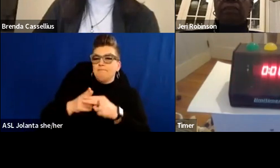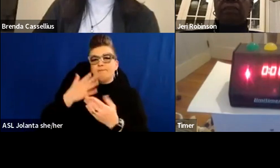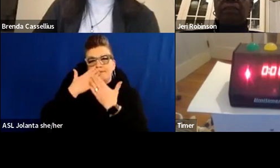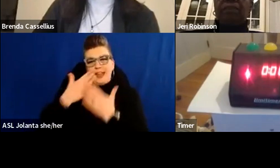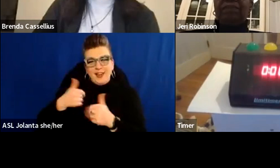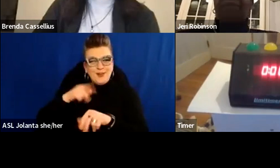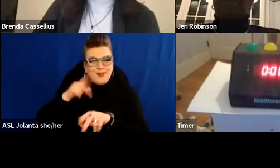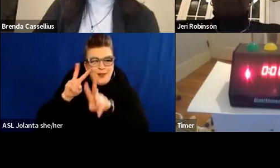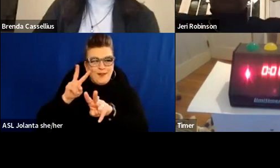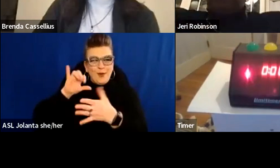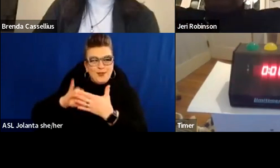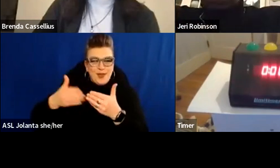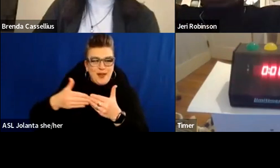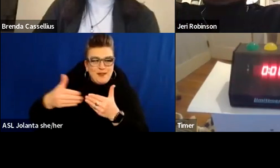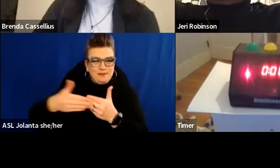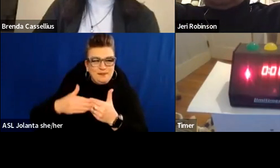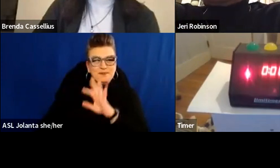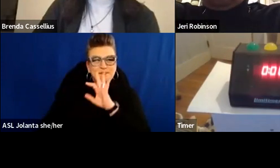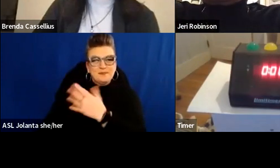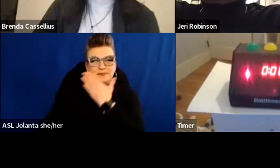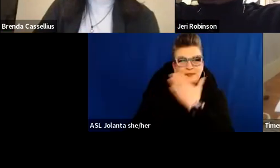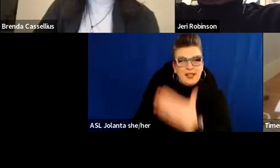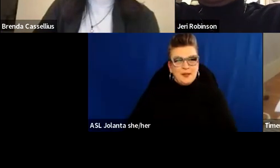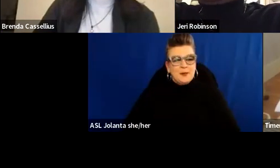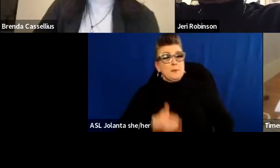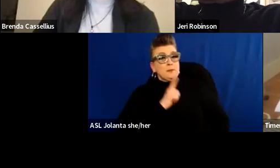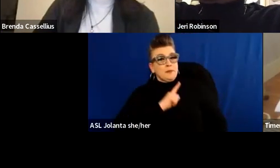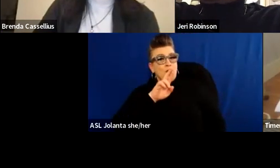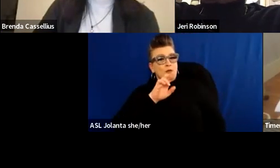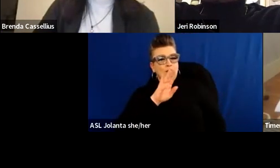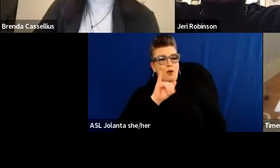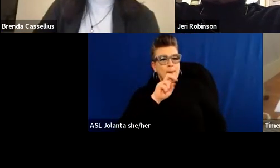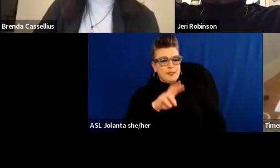you thank you dr alkins